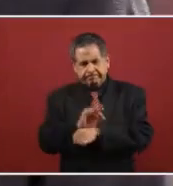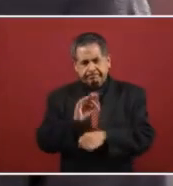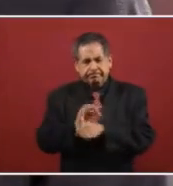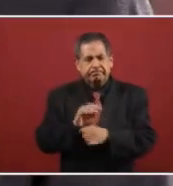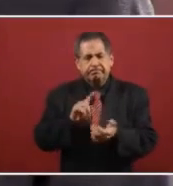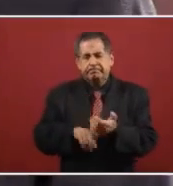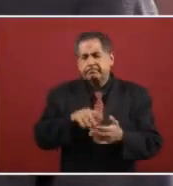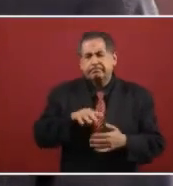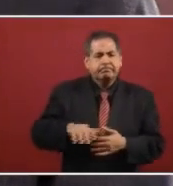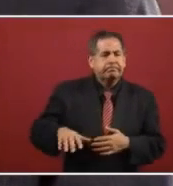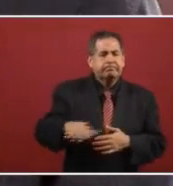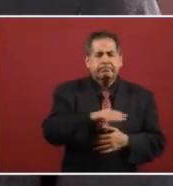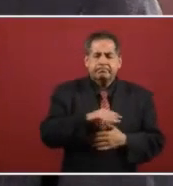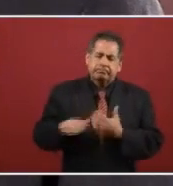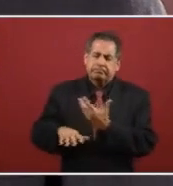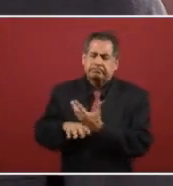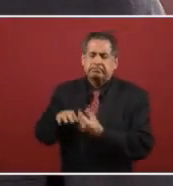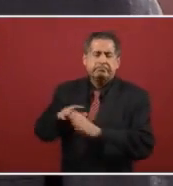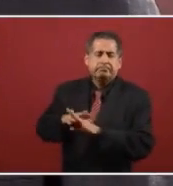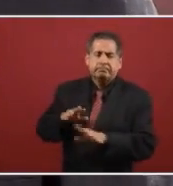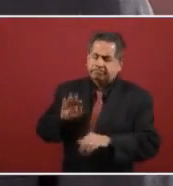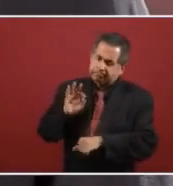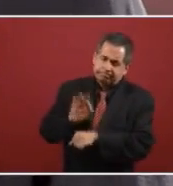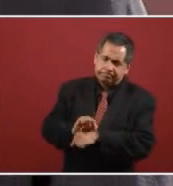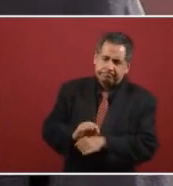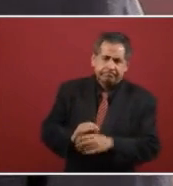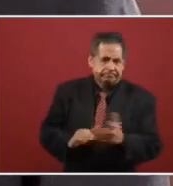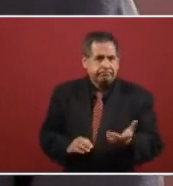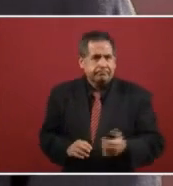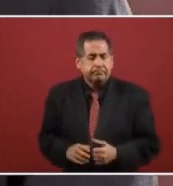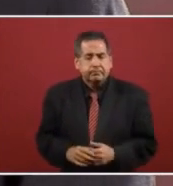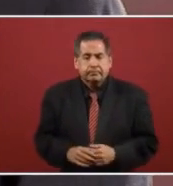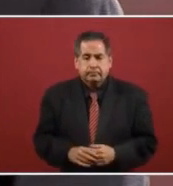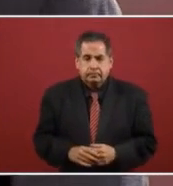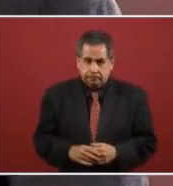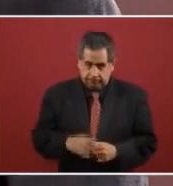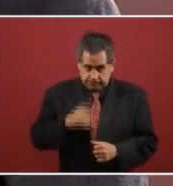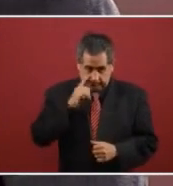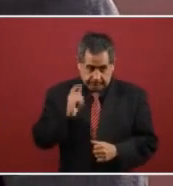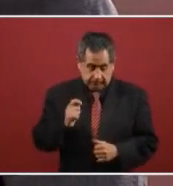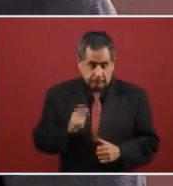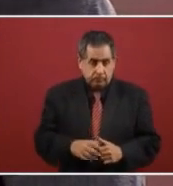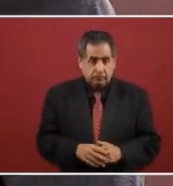los migrantes. the migrants. Fíjense, Imagine this.